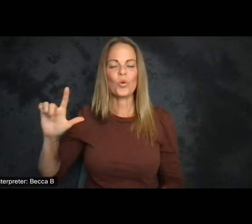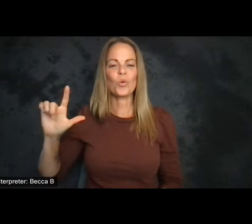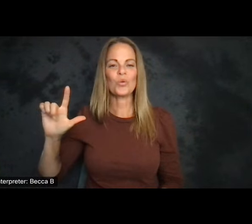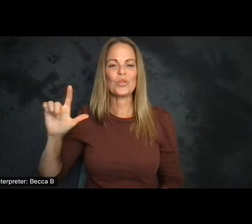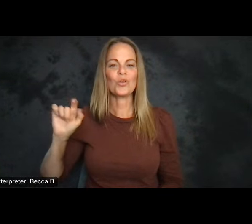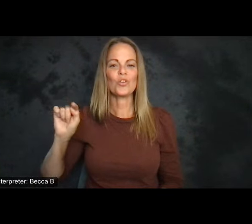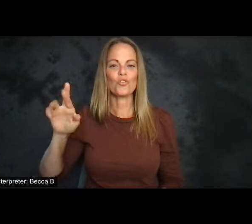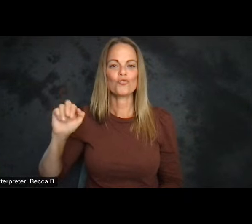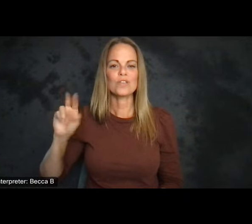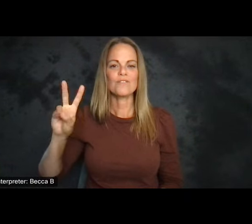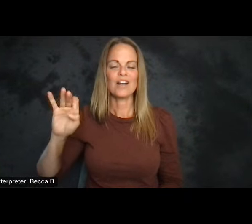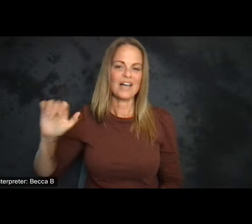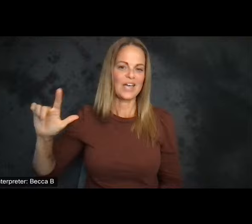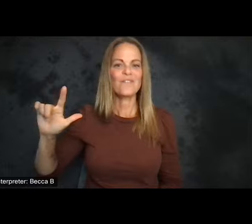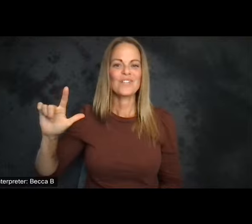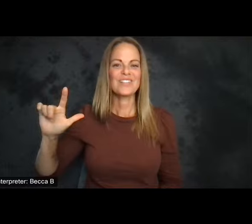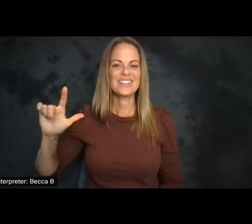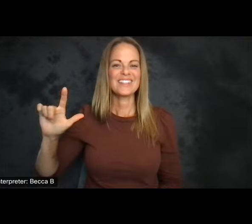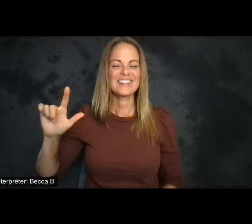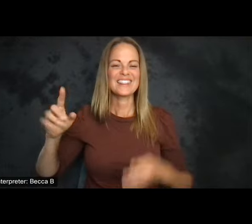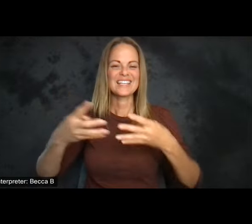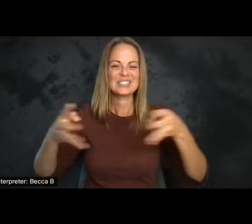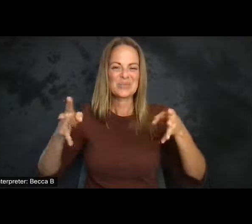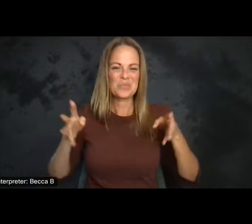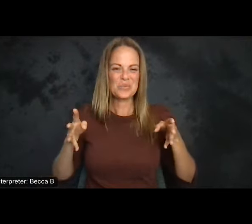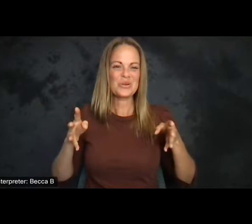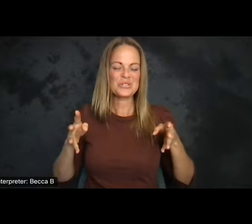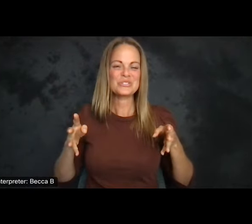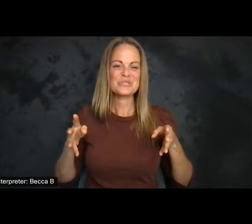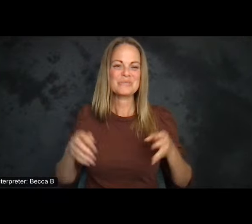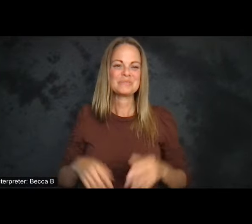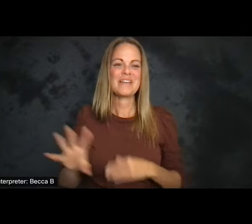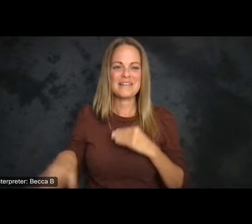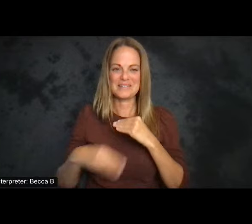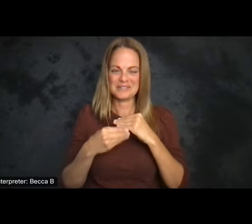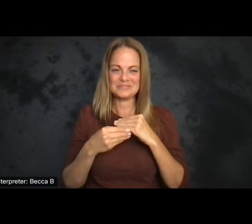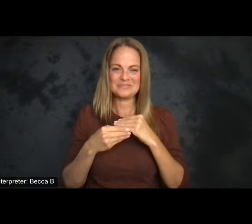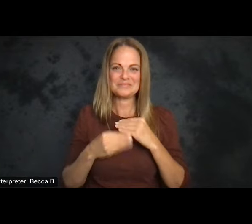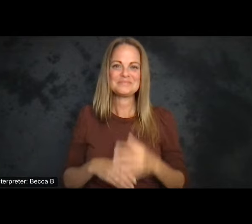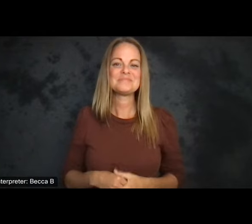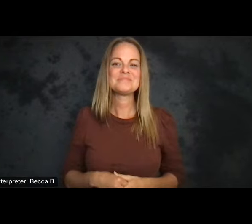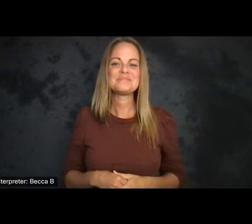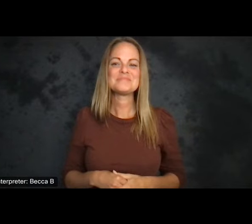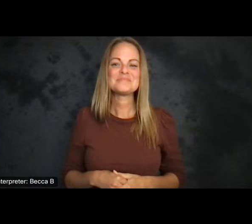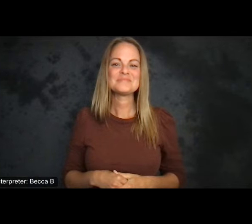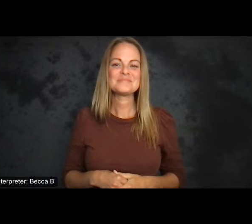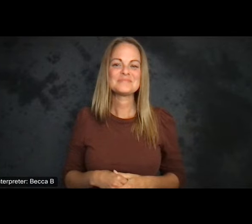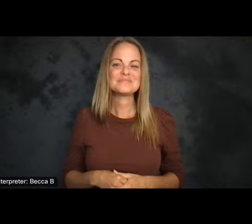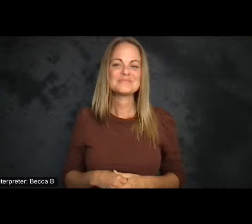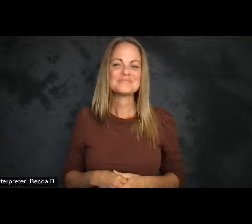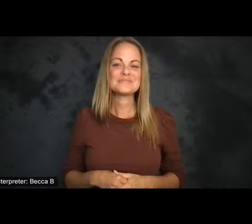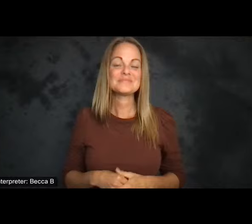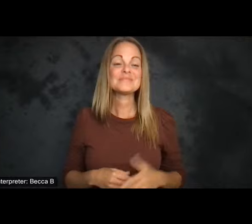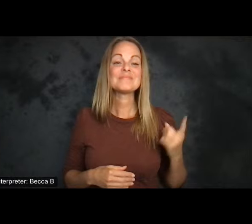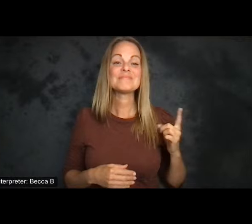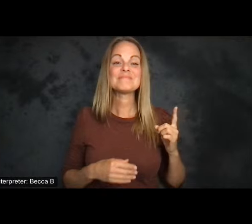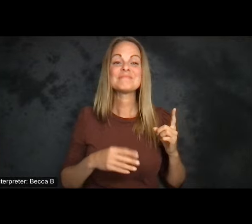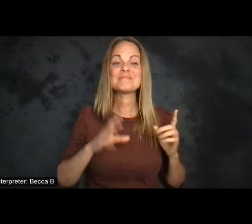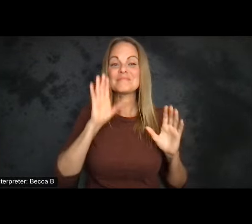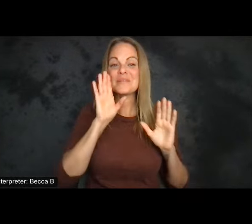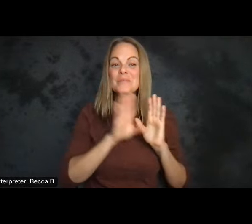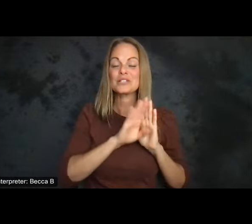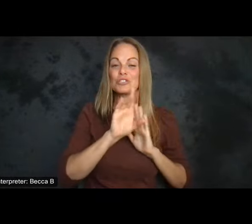of the colonial Williamsburg era. Next slide. And just picture of the back wing.